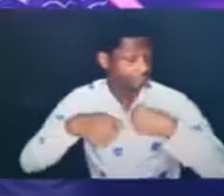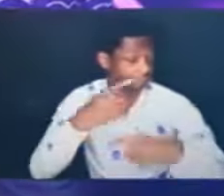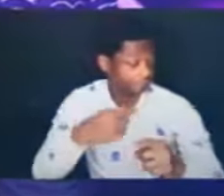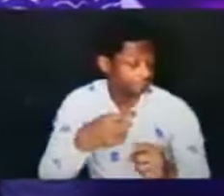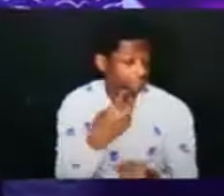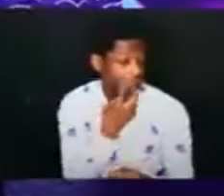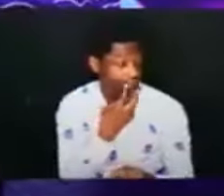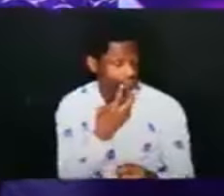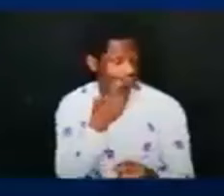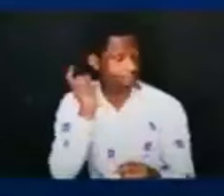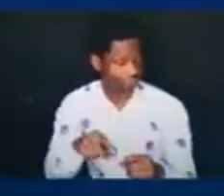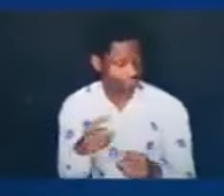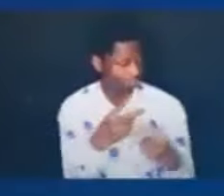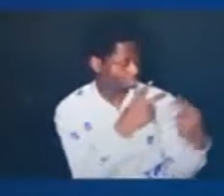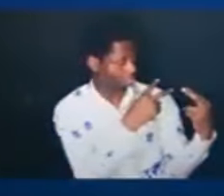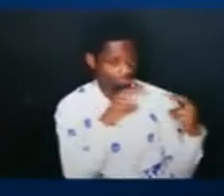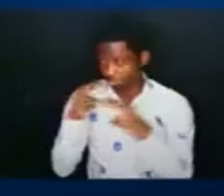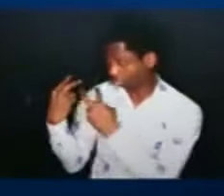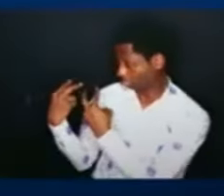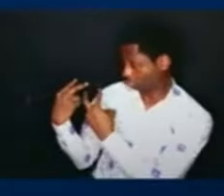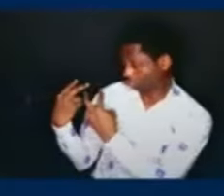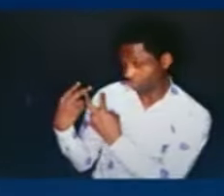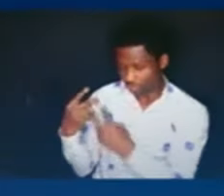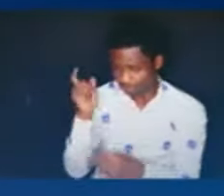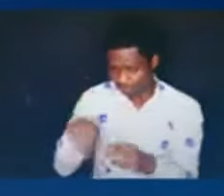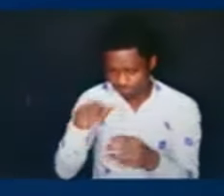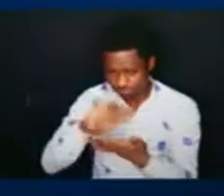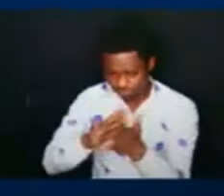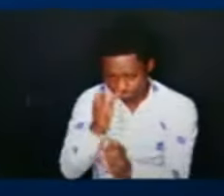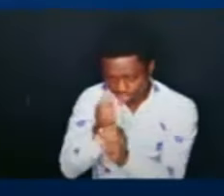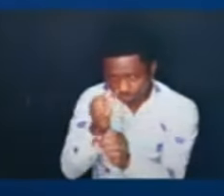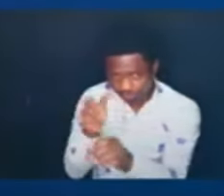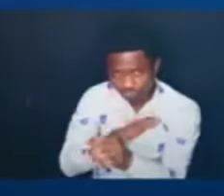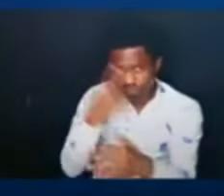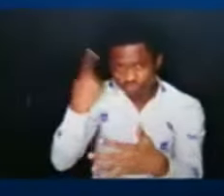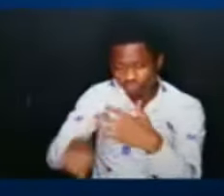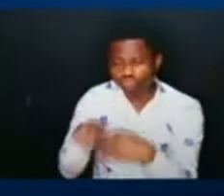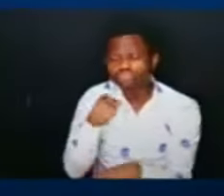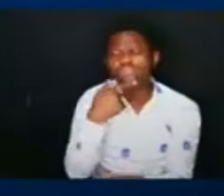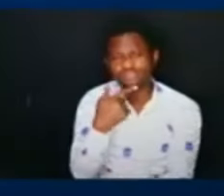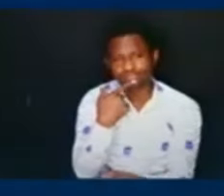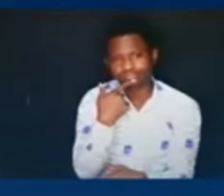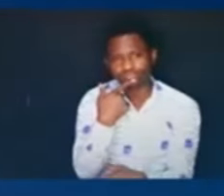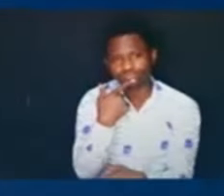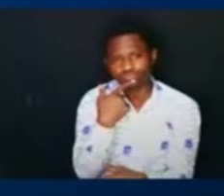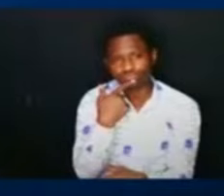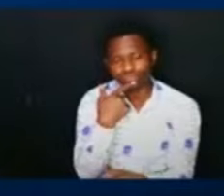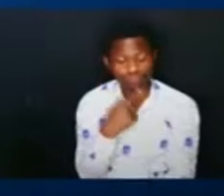what you have to say. Now, when you mra also, when you assess a wokano eho. Where you say what you have